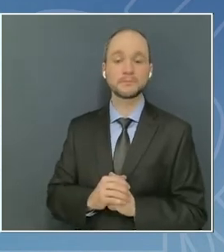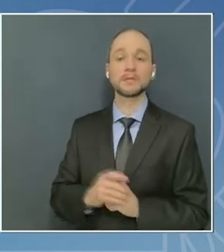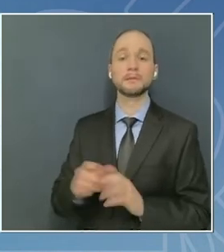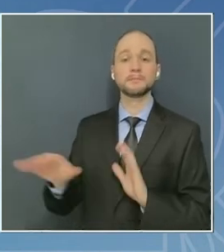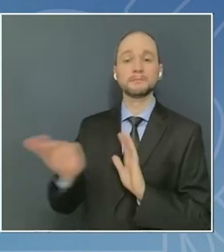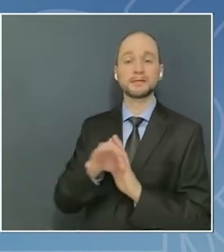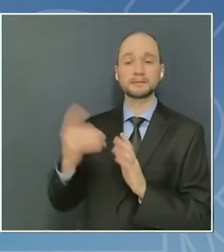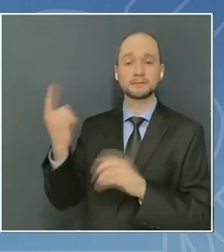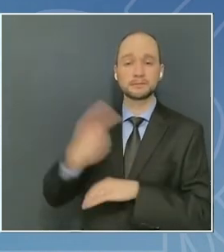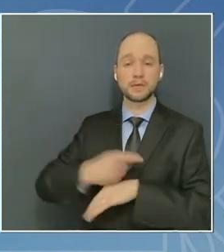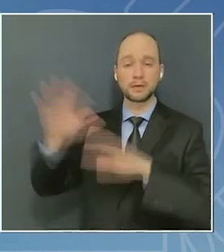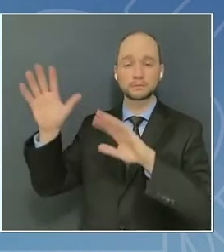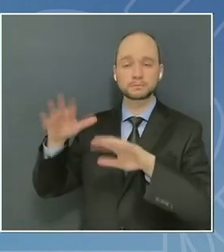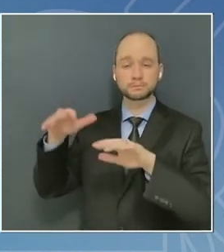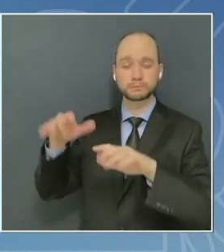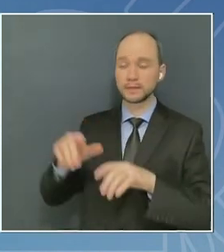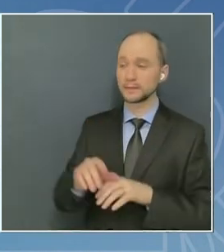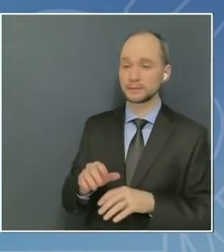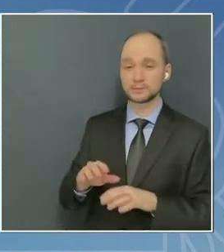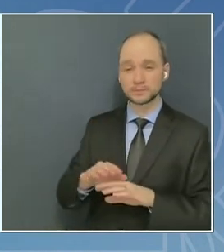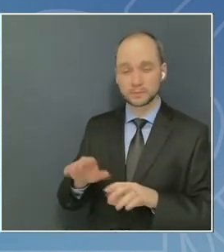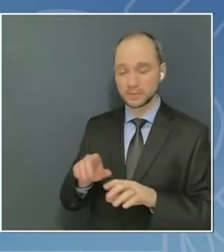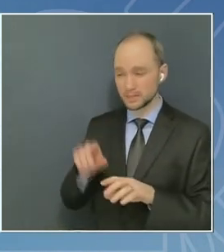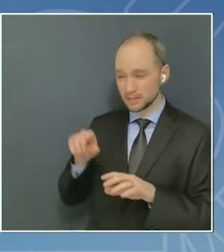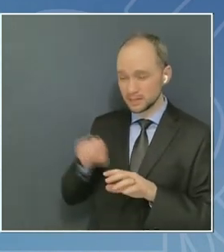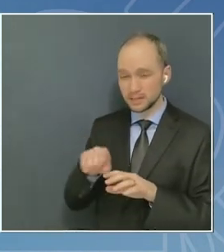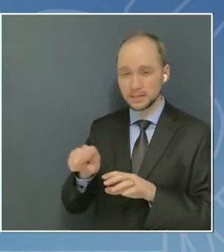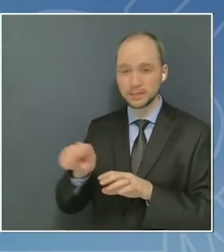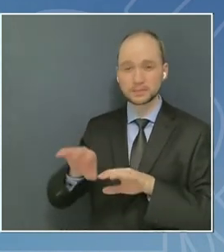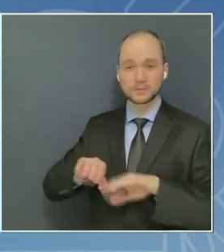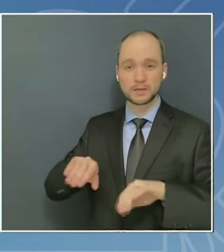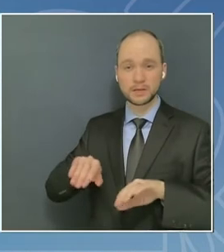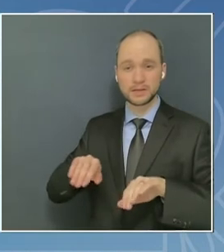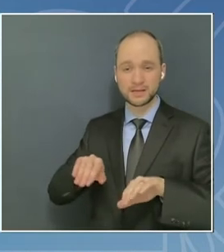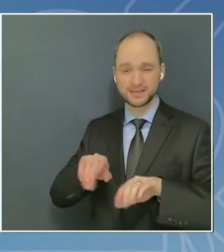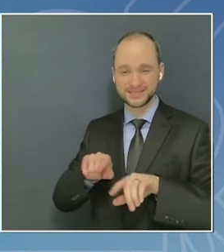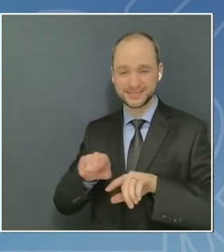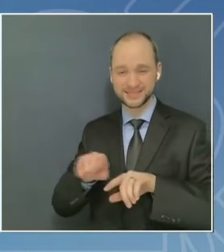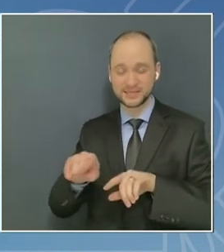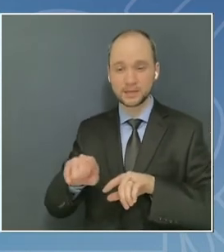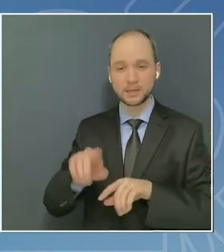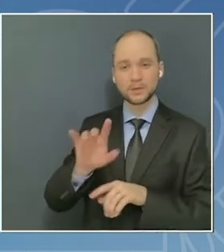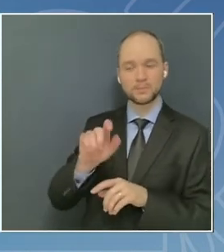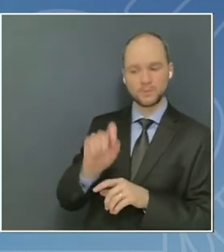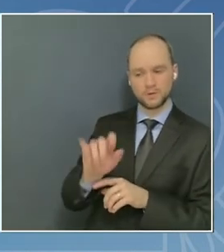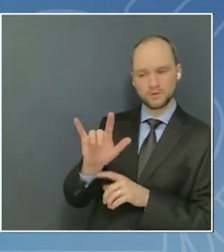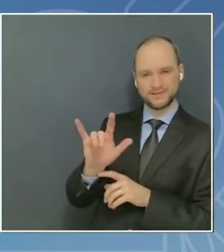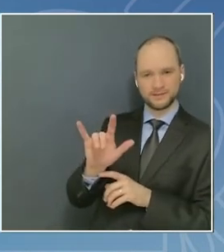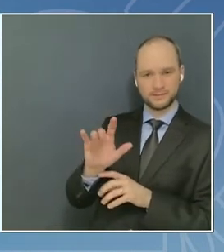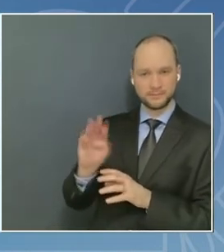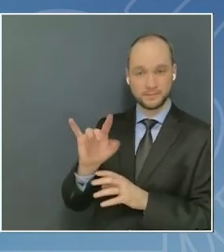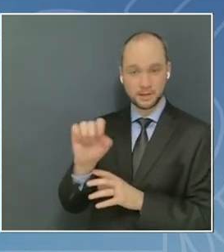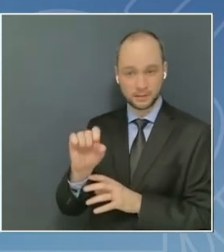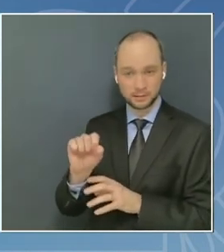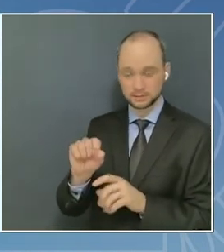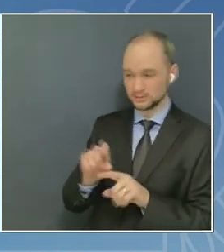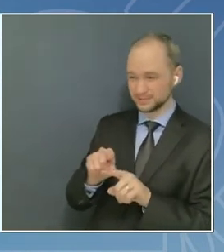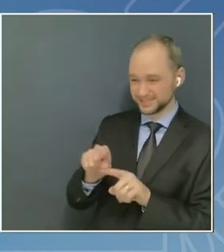boat. And as they were trying to speed out of the harbor in this stormy